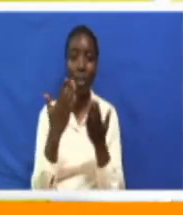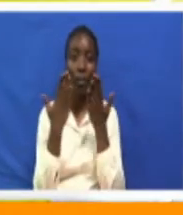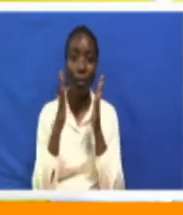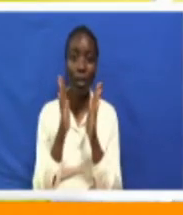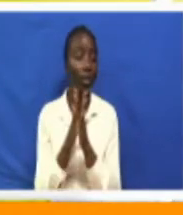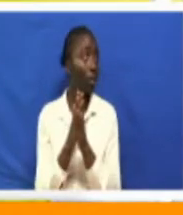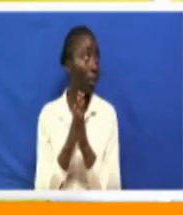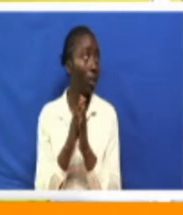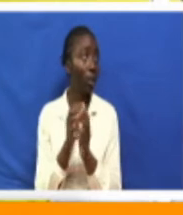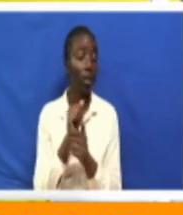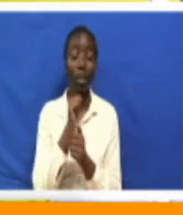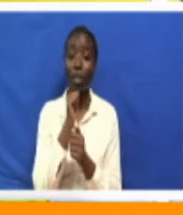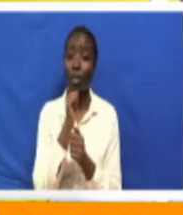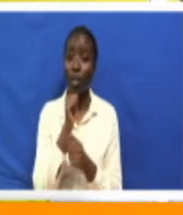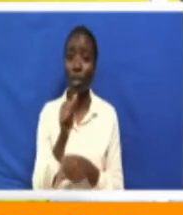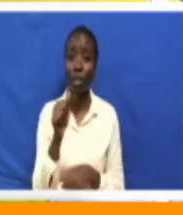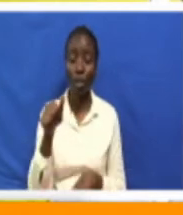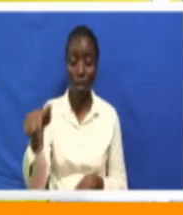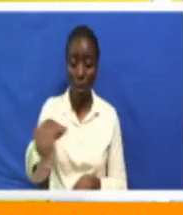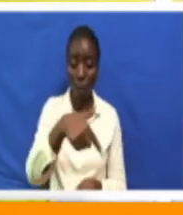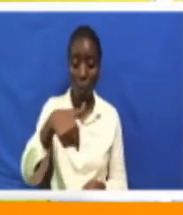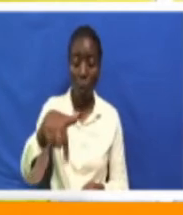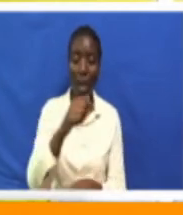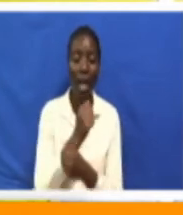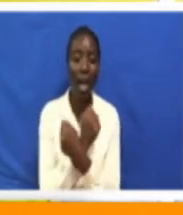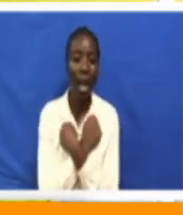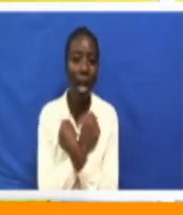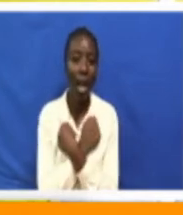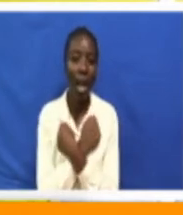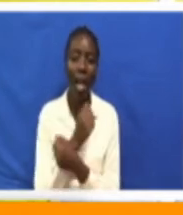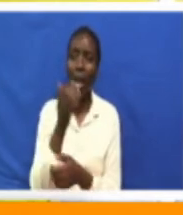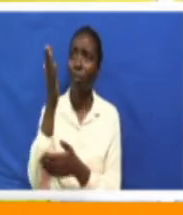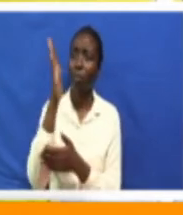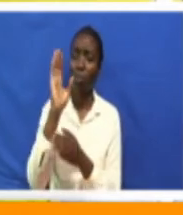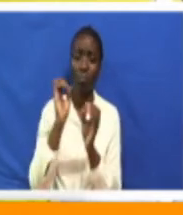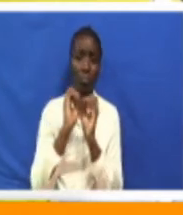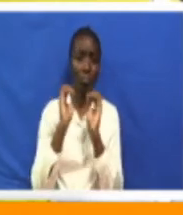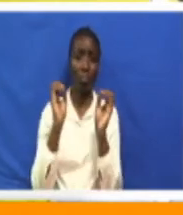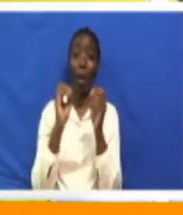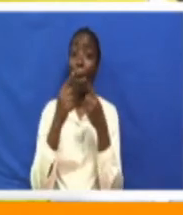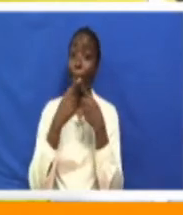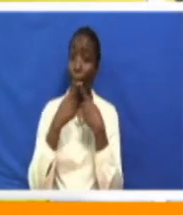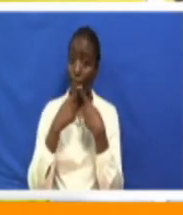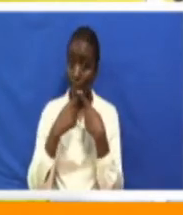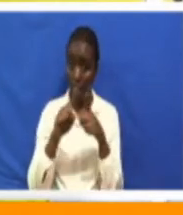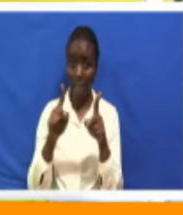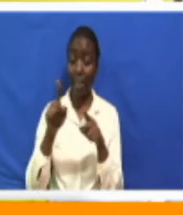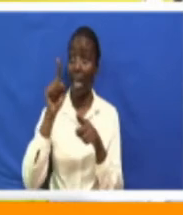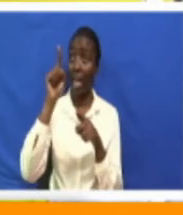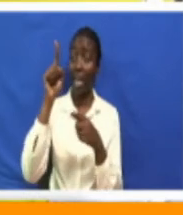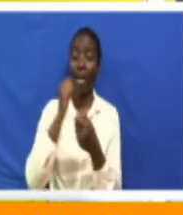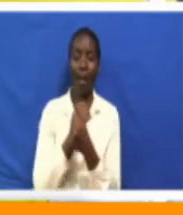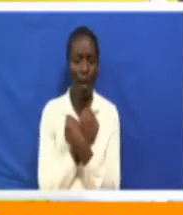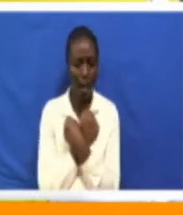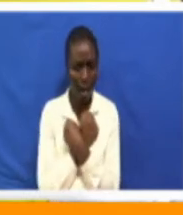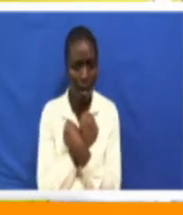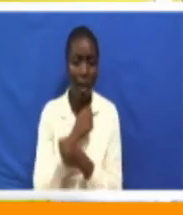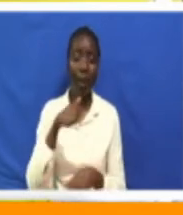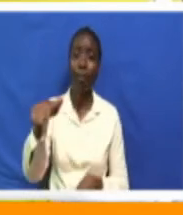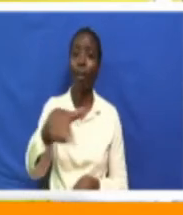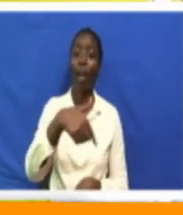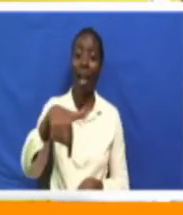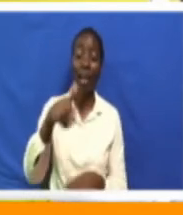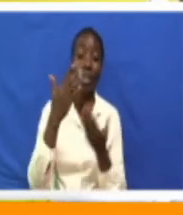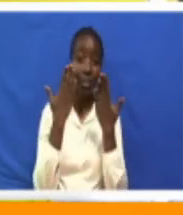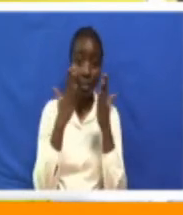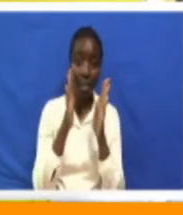know that we loved God but he loved us and sent his